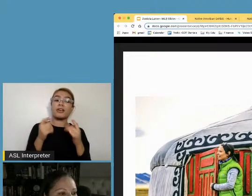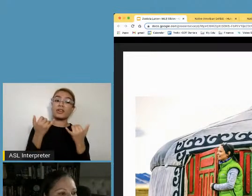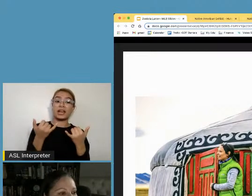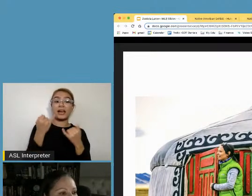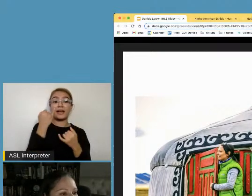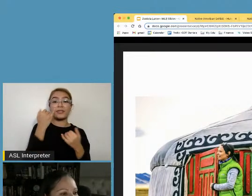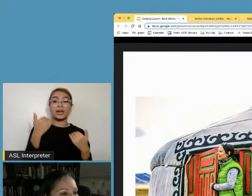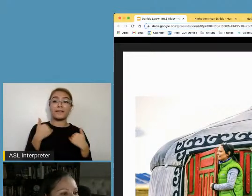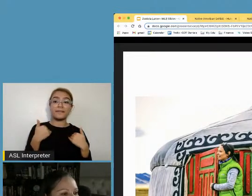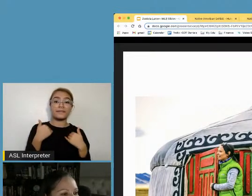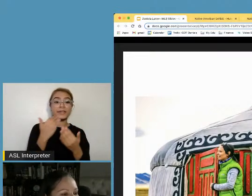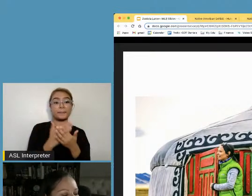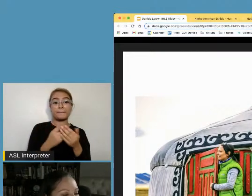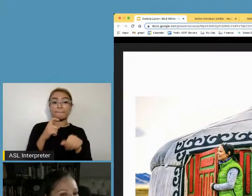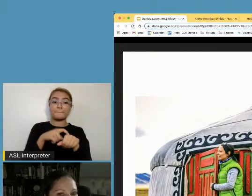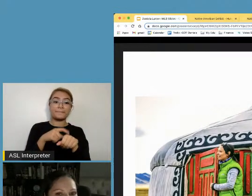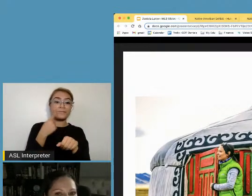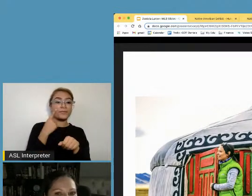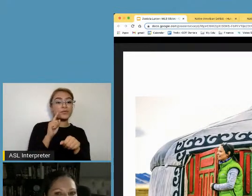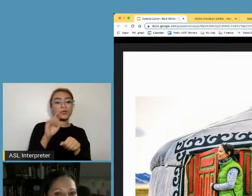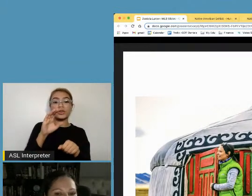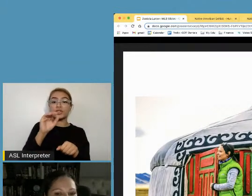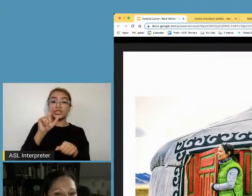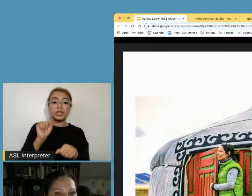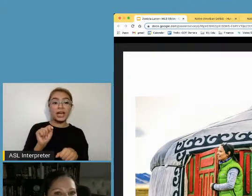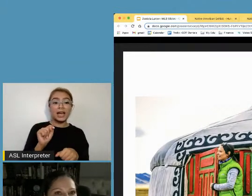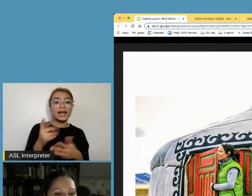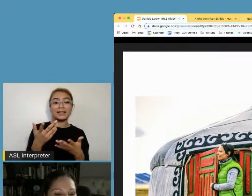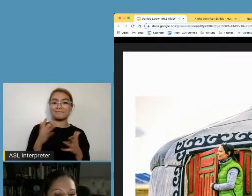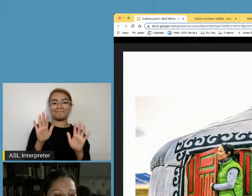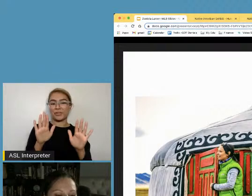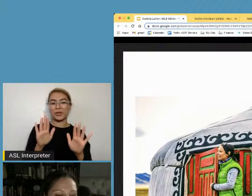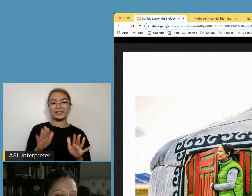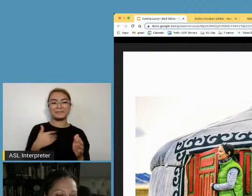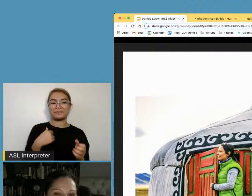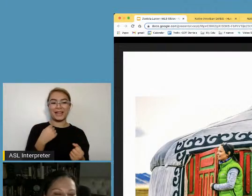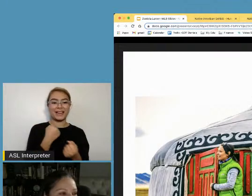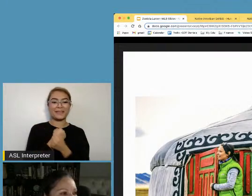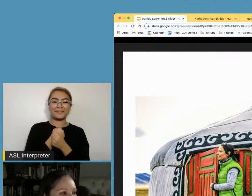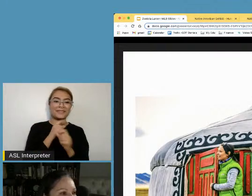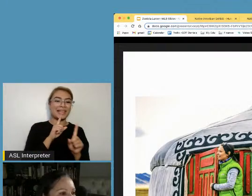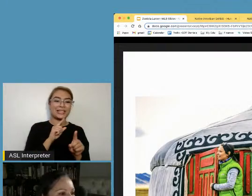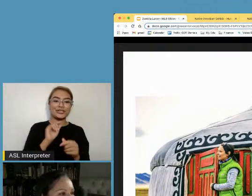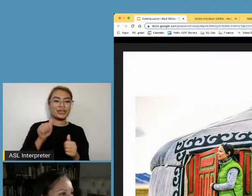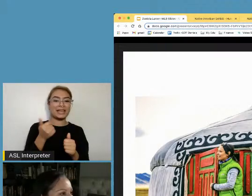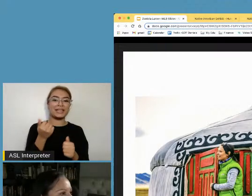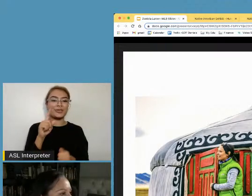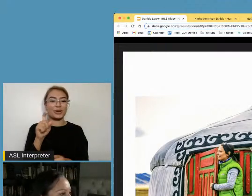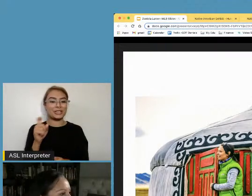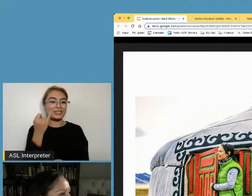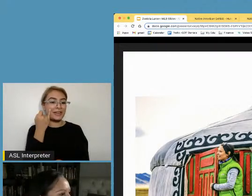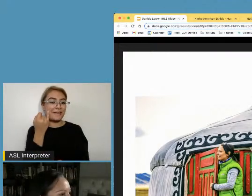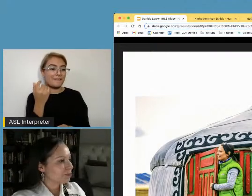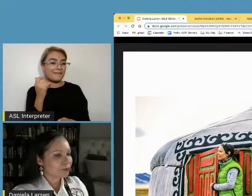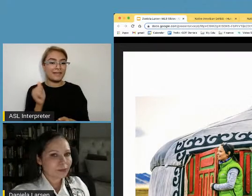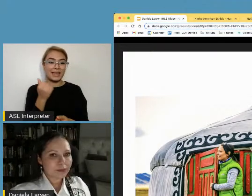we have some time for a chat, that would be great. I'd love to answer any questions if anybody has any.